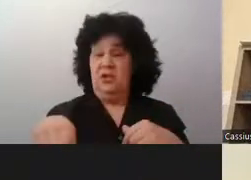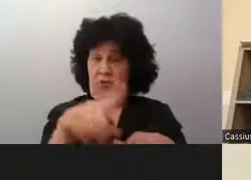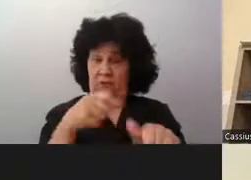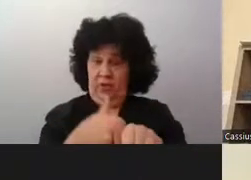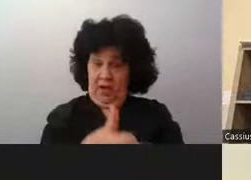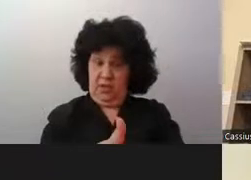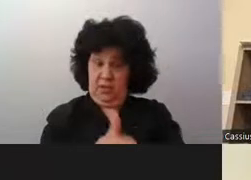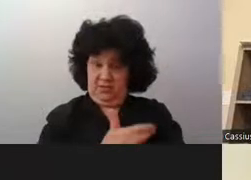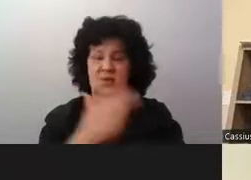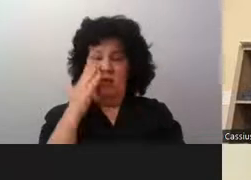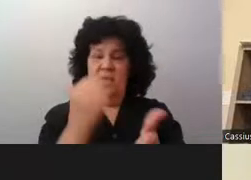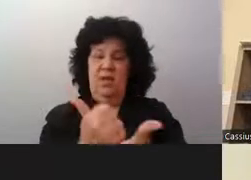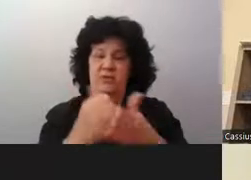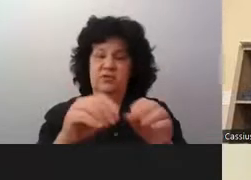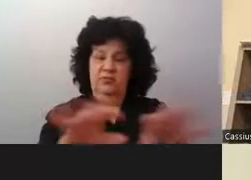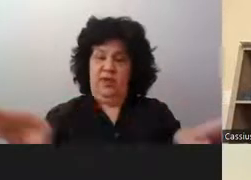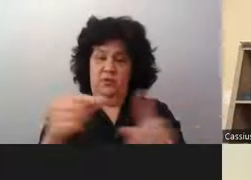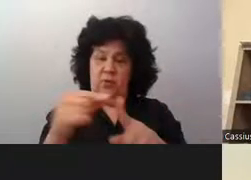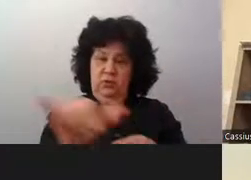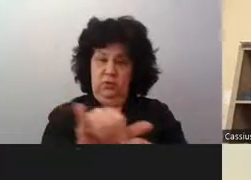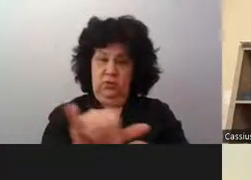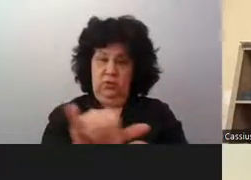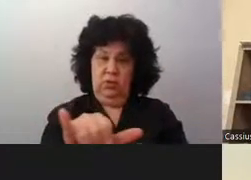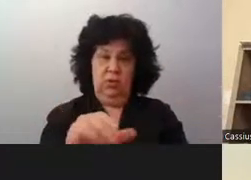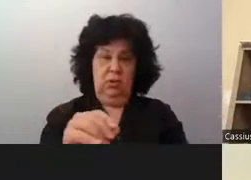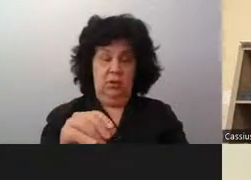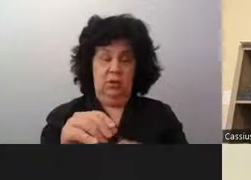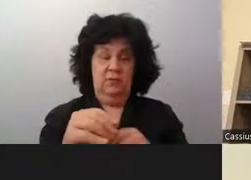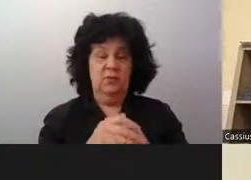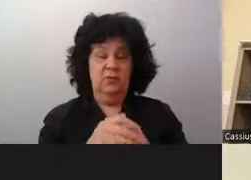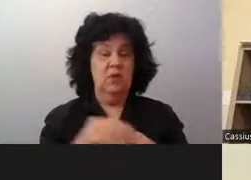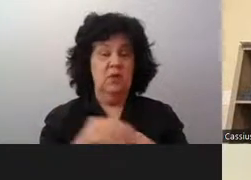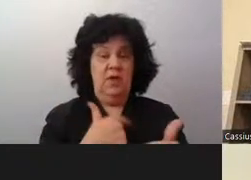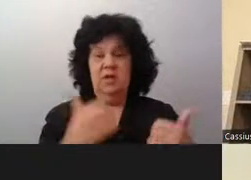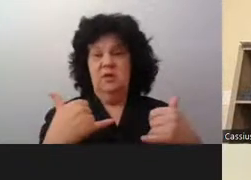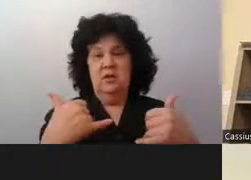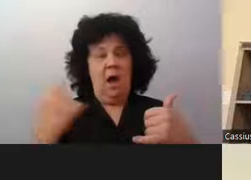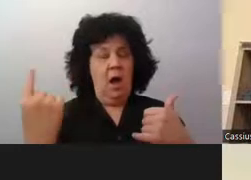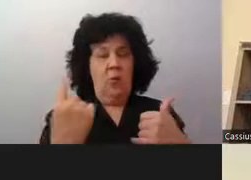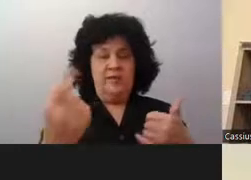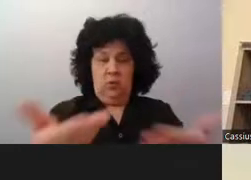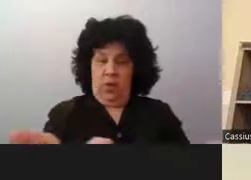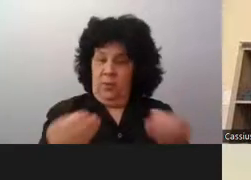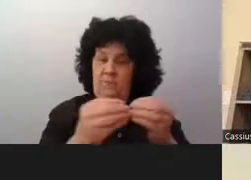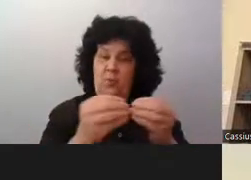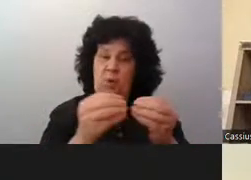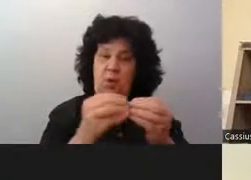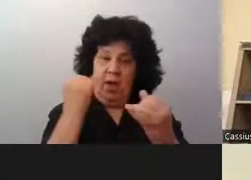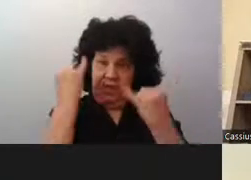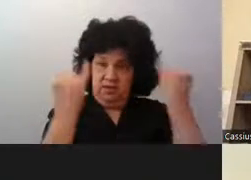help spread the word too. And we're, like I said, all yours to more ideas. I think I missed some of